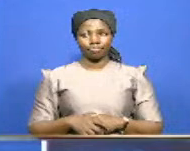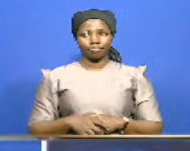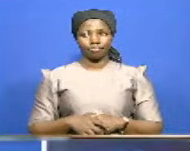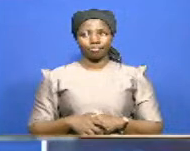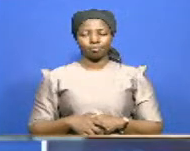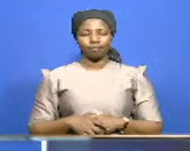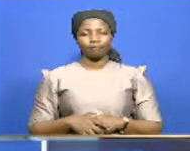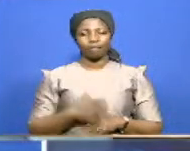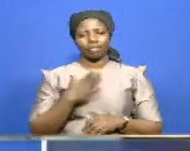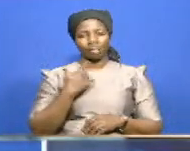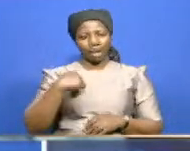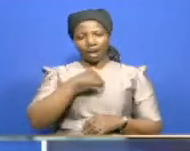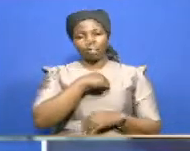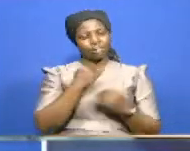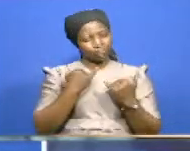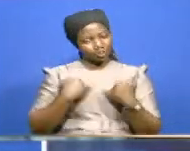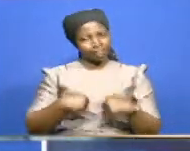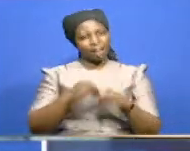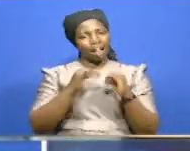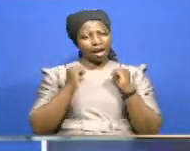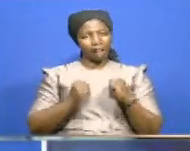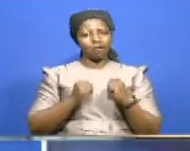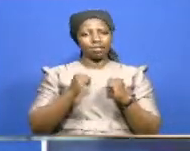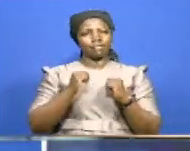tutajaribu sana